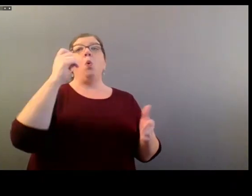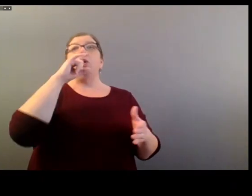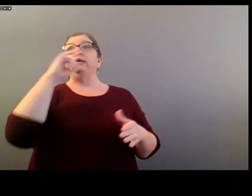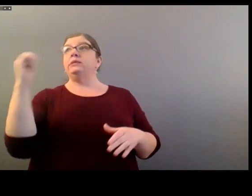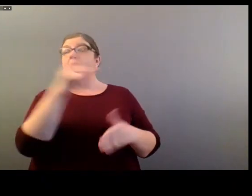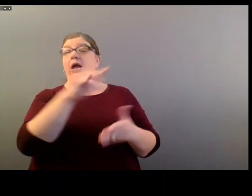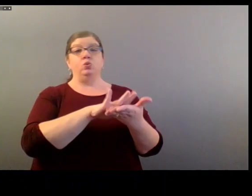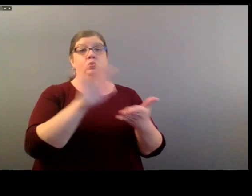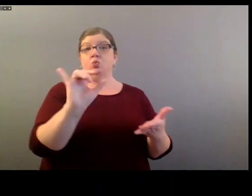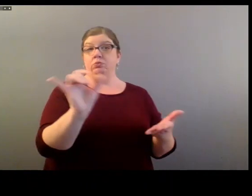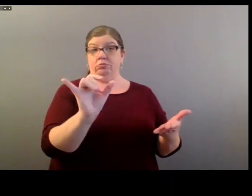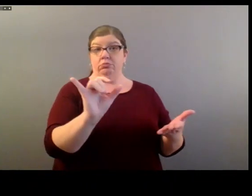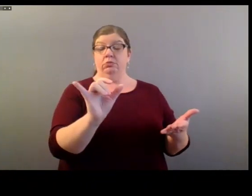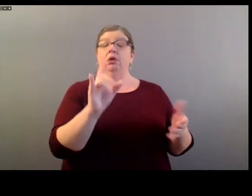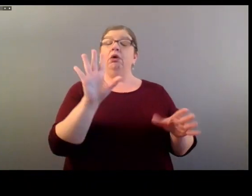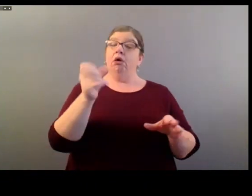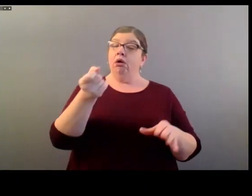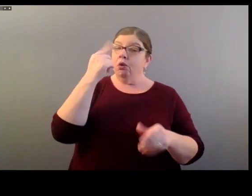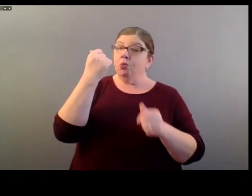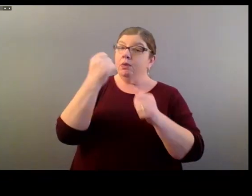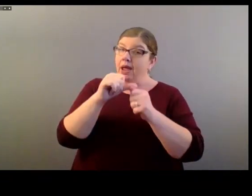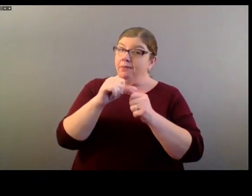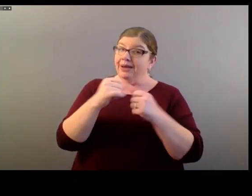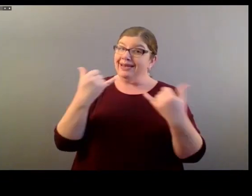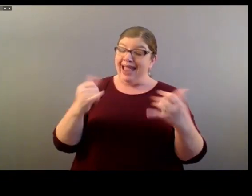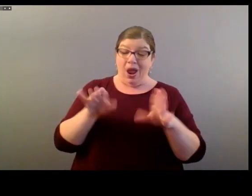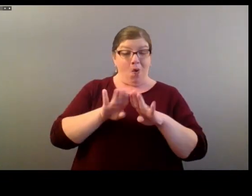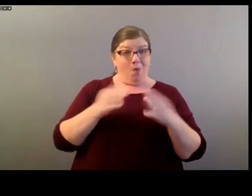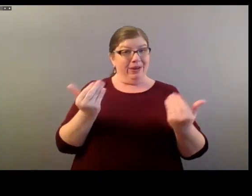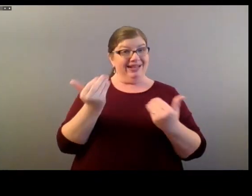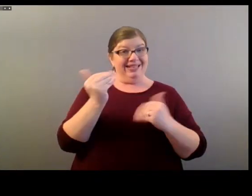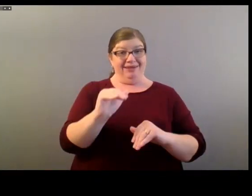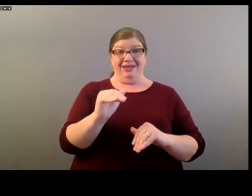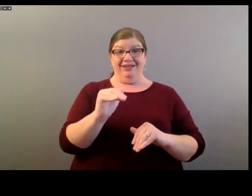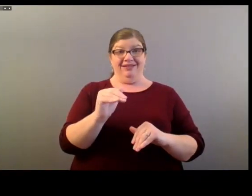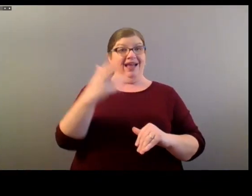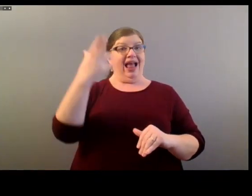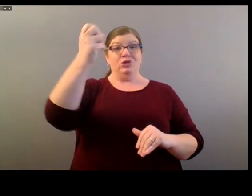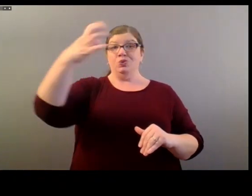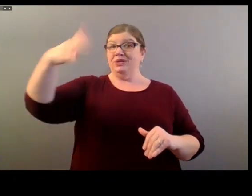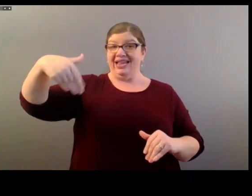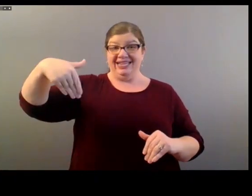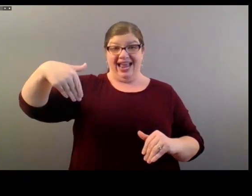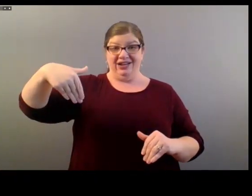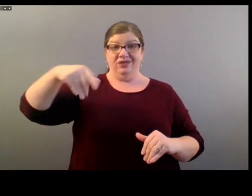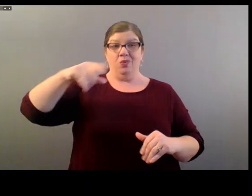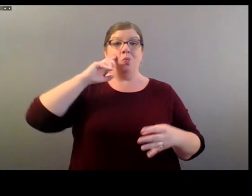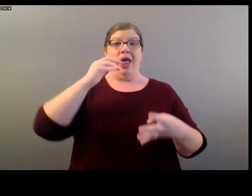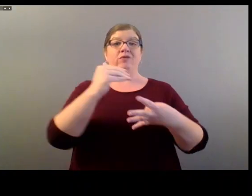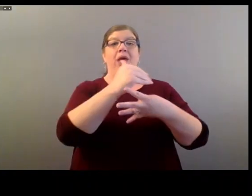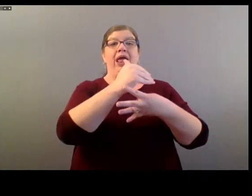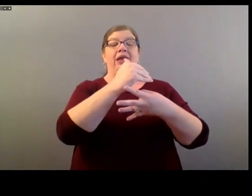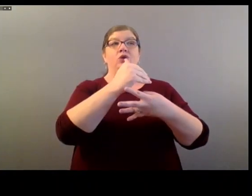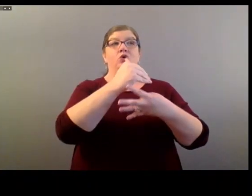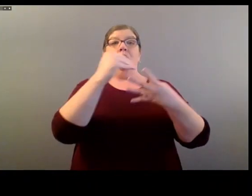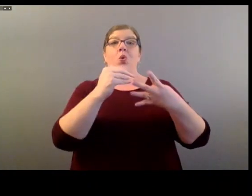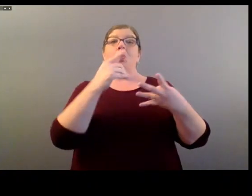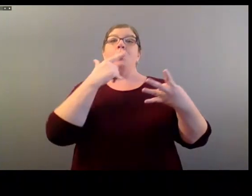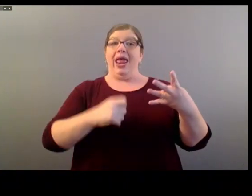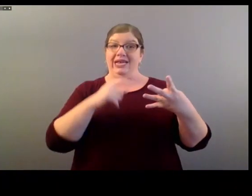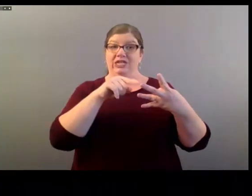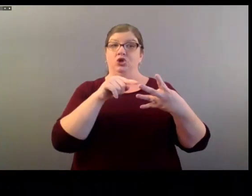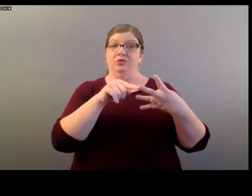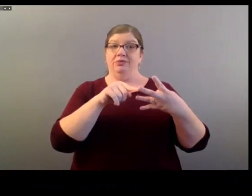well. Because remember, we will only be opening up high schools once we're in the red tier, and that means a case rate